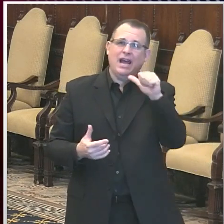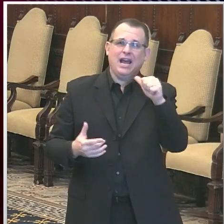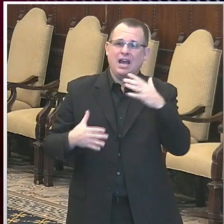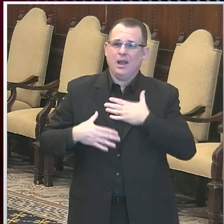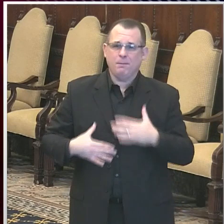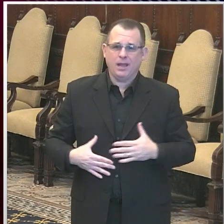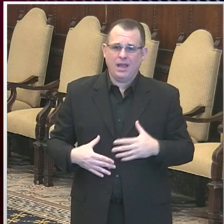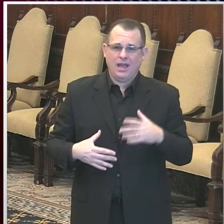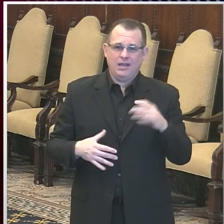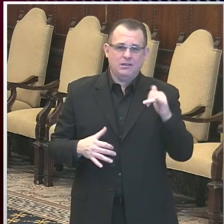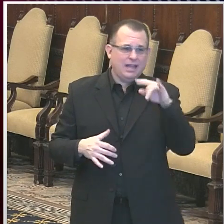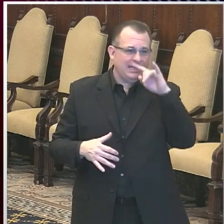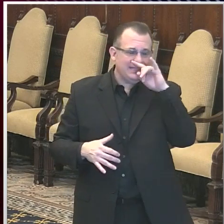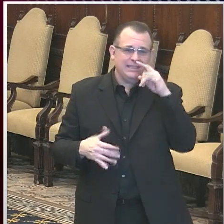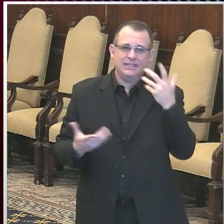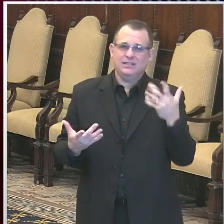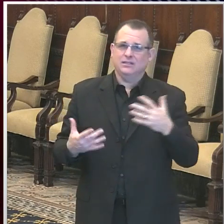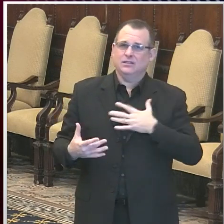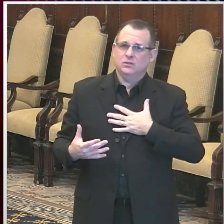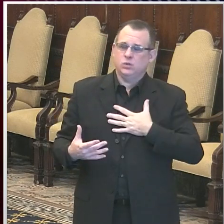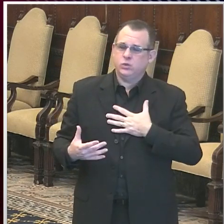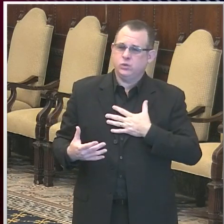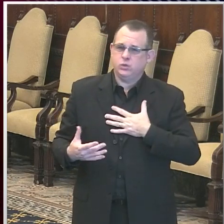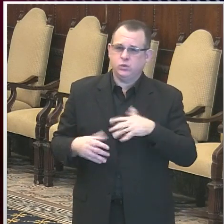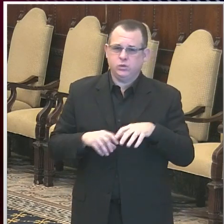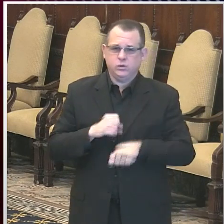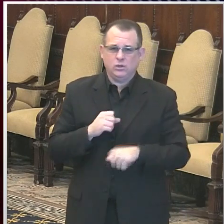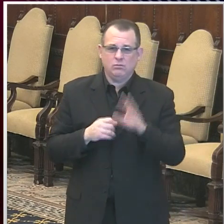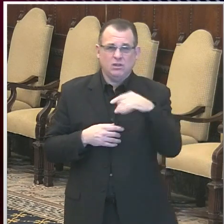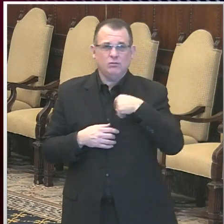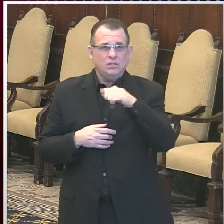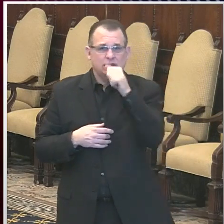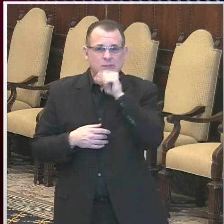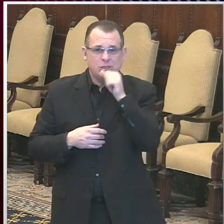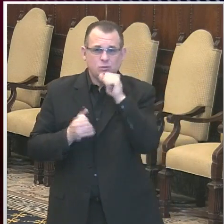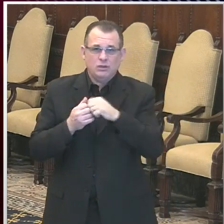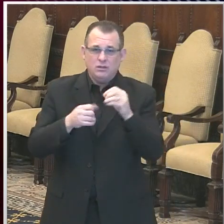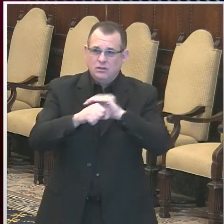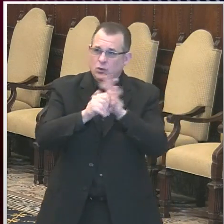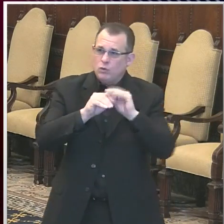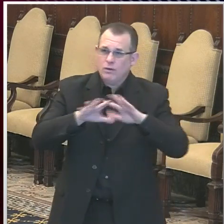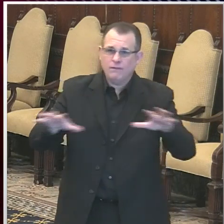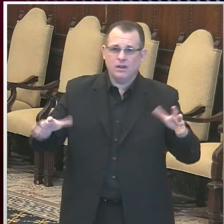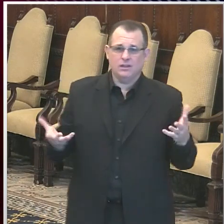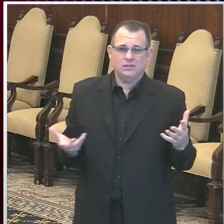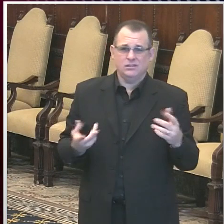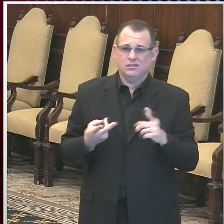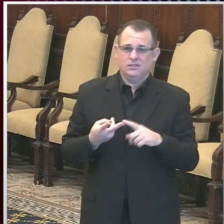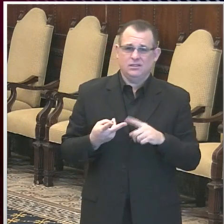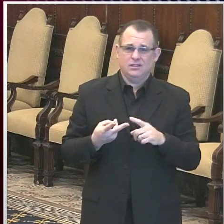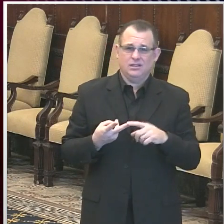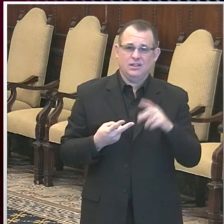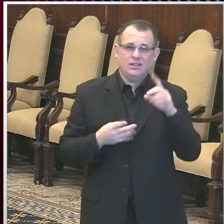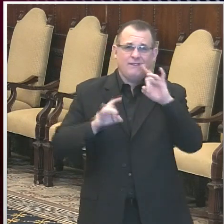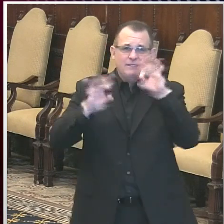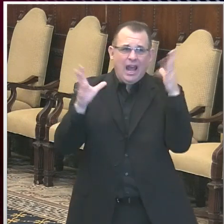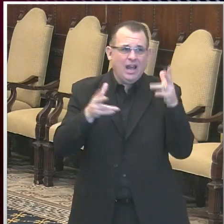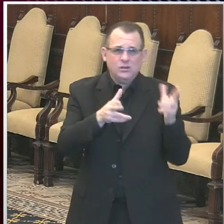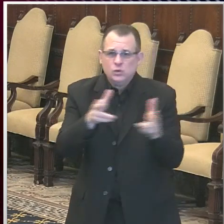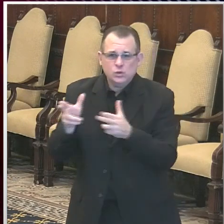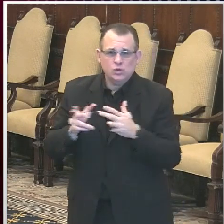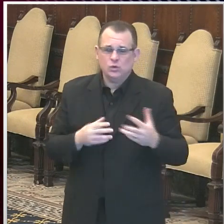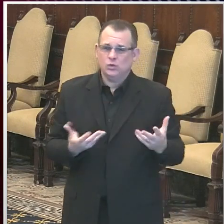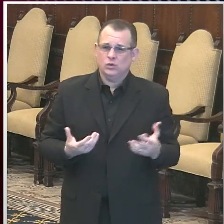of a child. But we're dealing with the pandemic and dealing with the issues of violence, and we're going to get